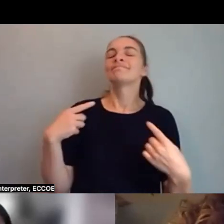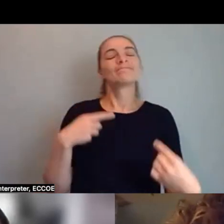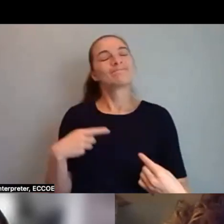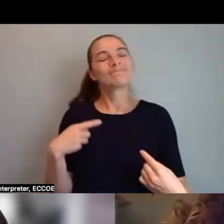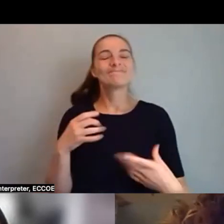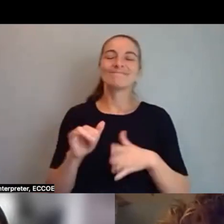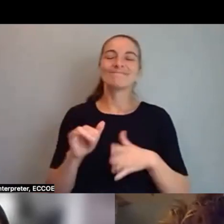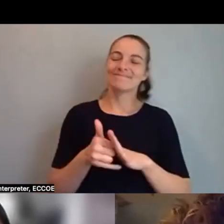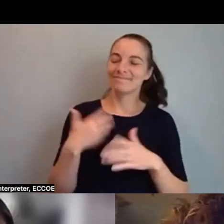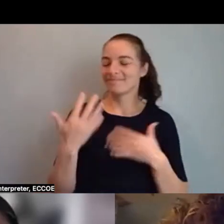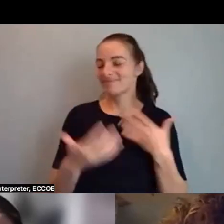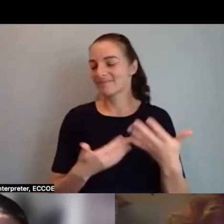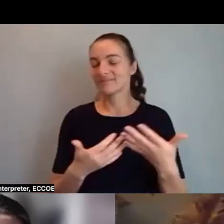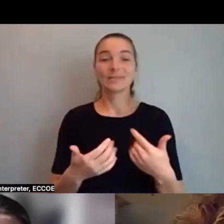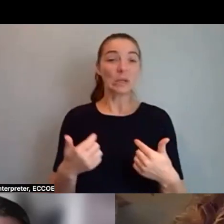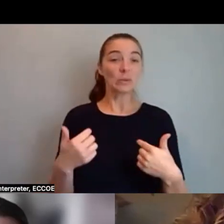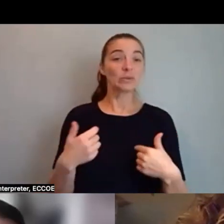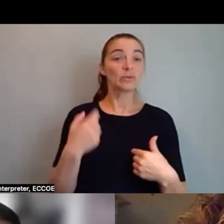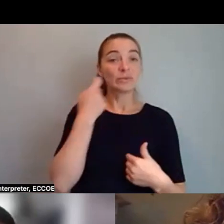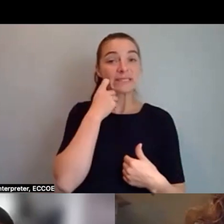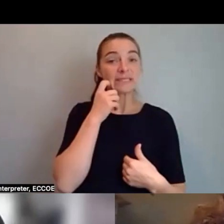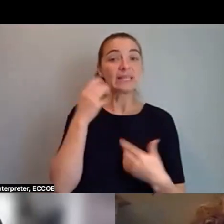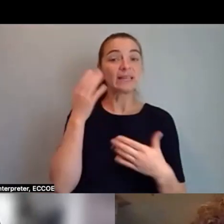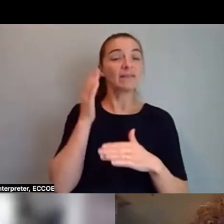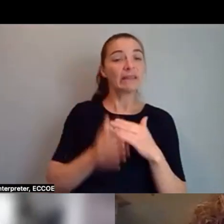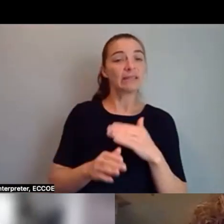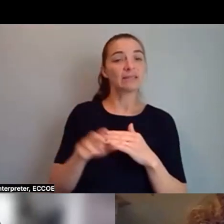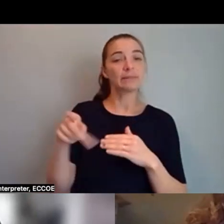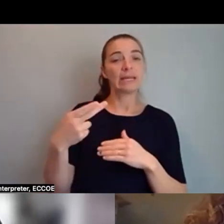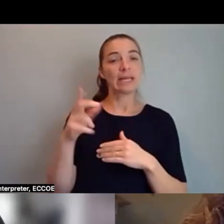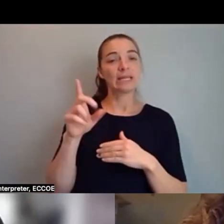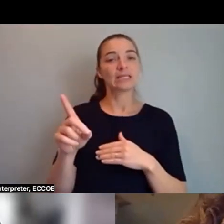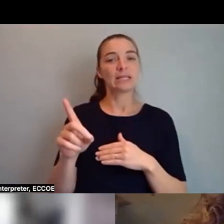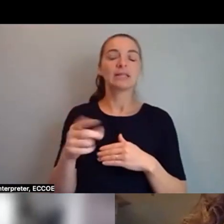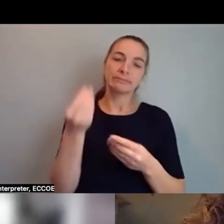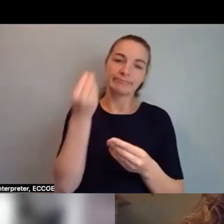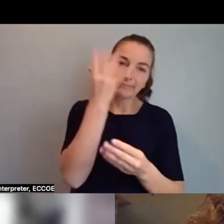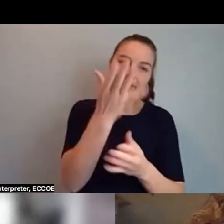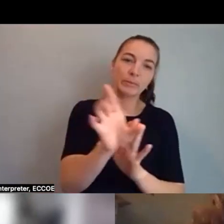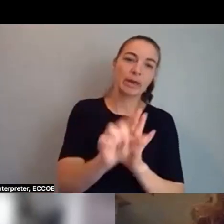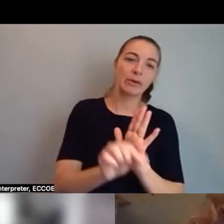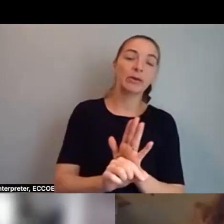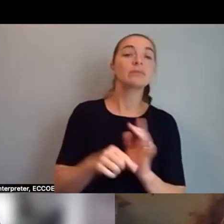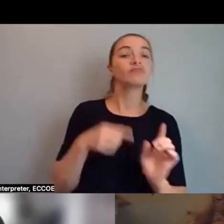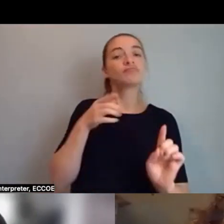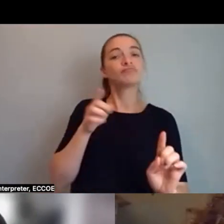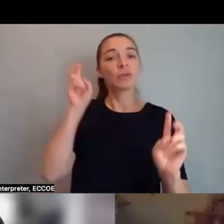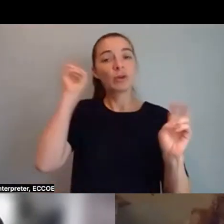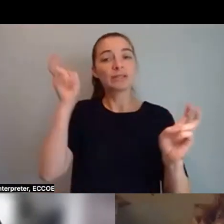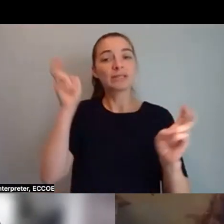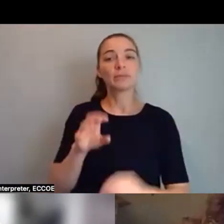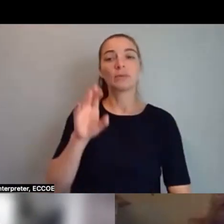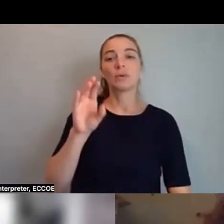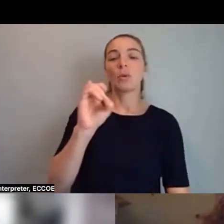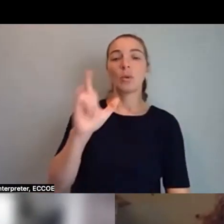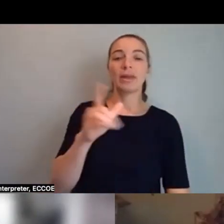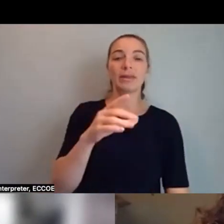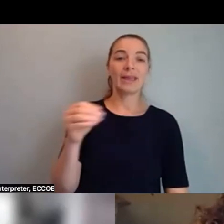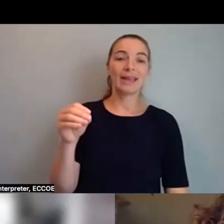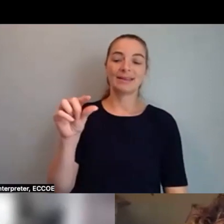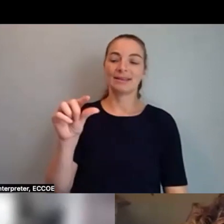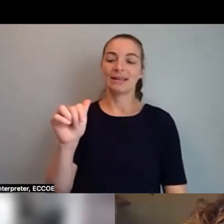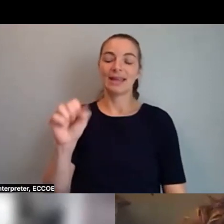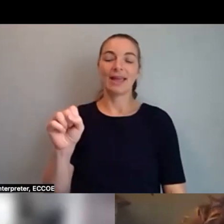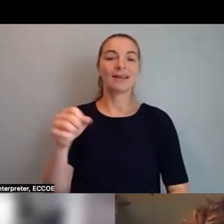just finished my PhD, just to give a little bit of background in oil and gas extraction here in Manitoba,